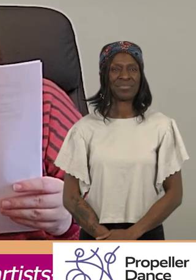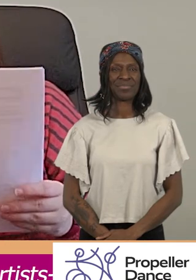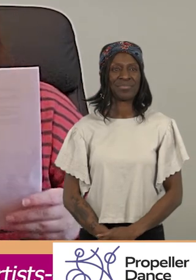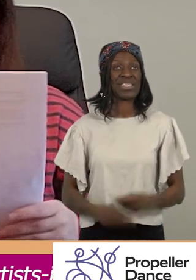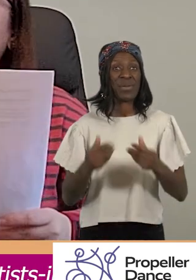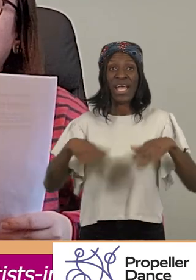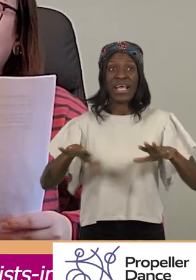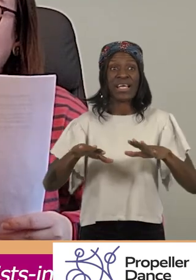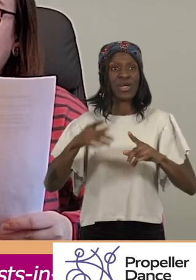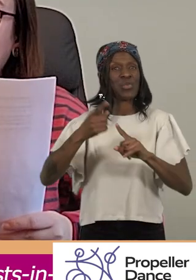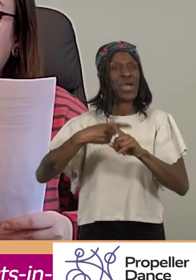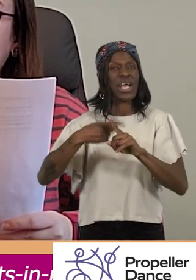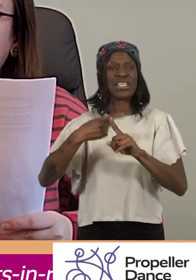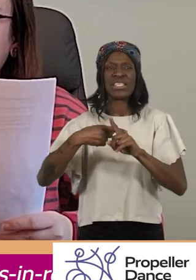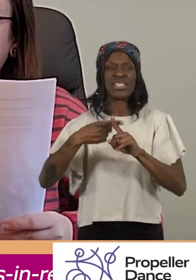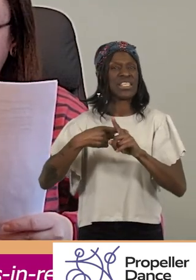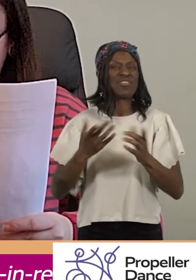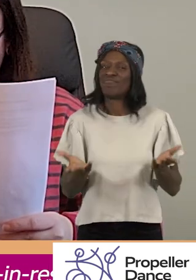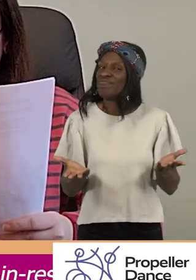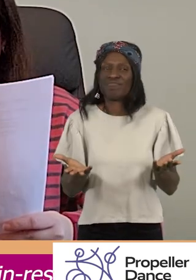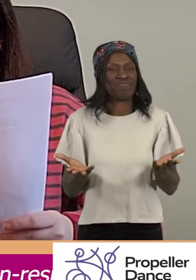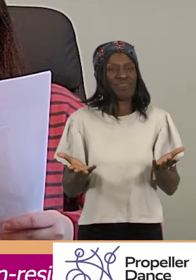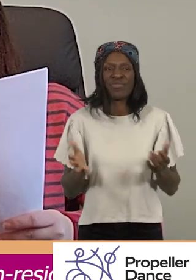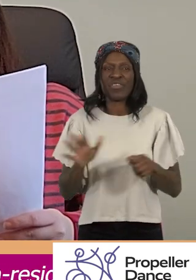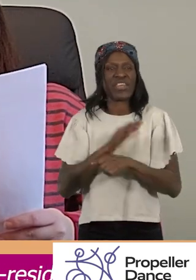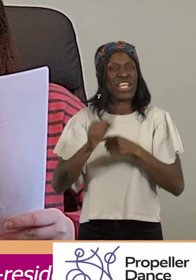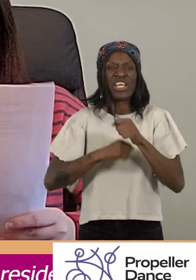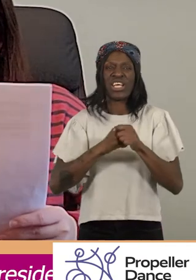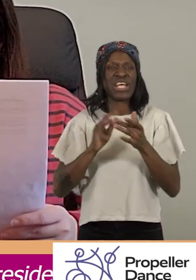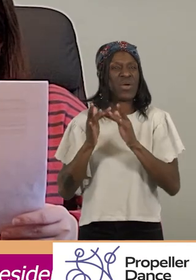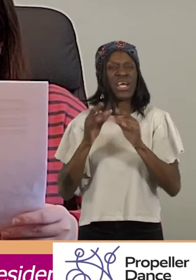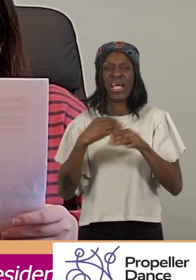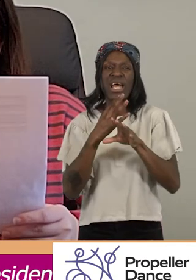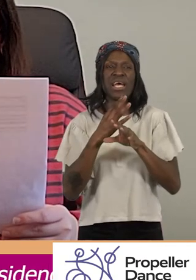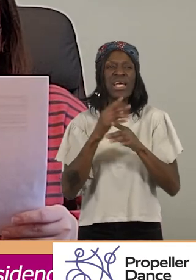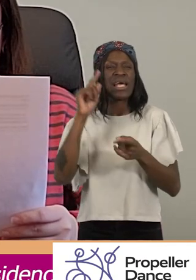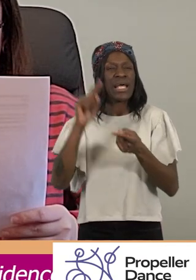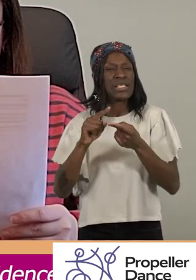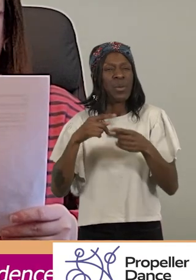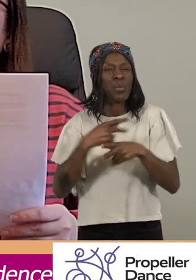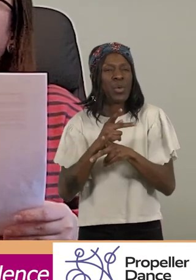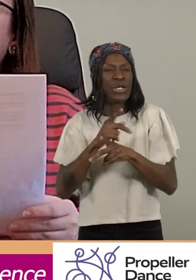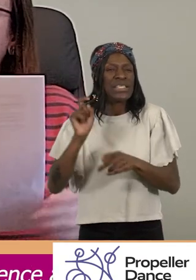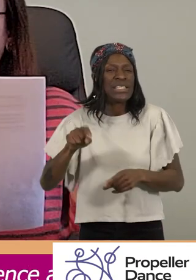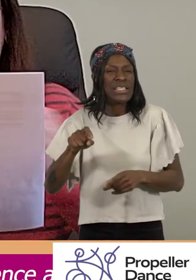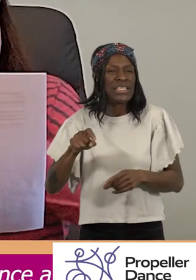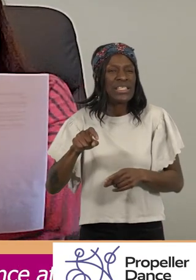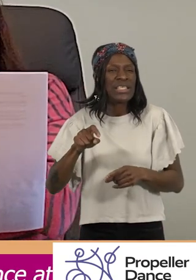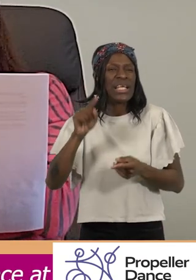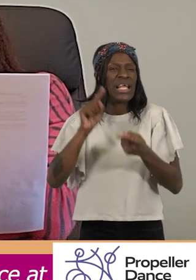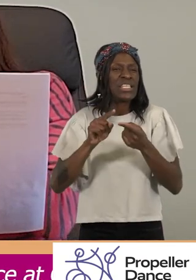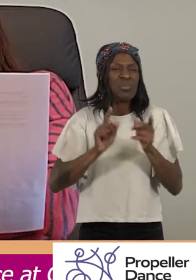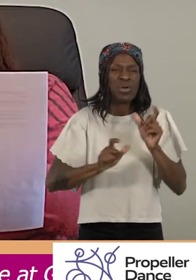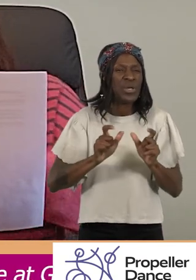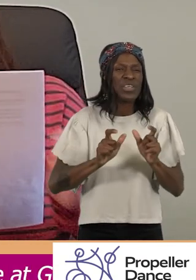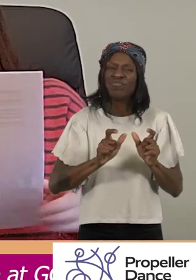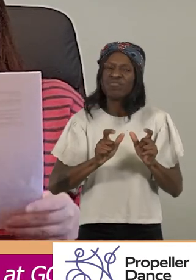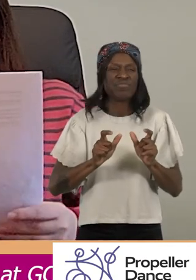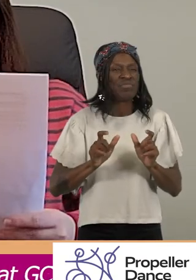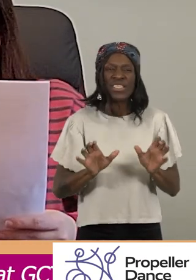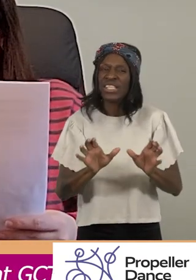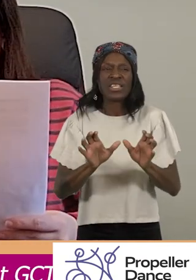There were no space rentals this year with the entire year online, very few production needs with little in-person activity,